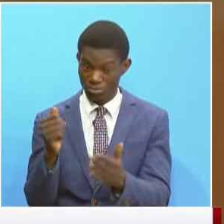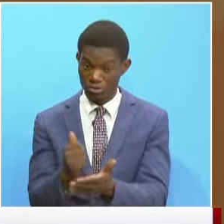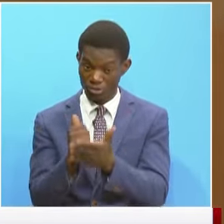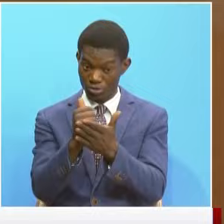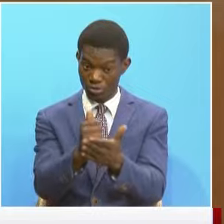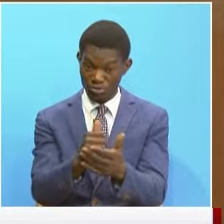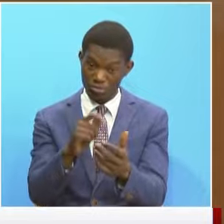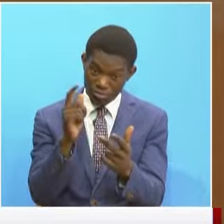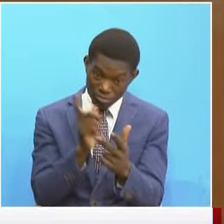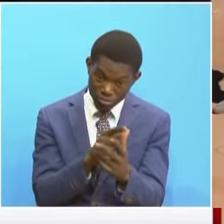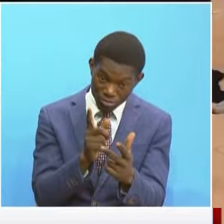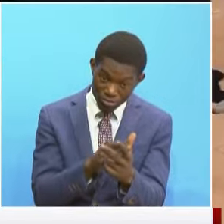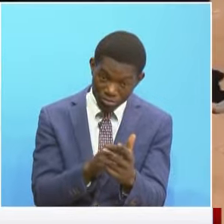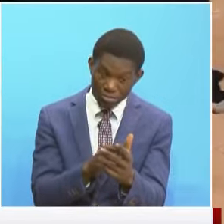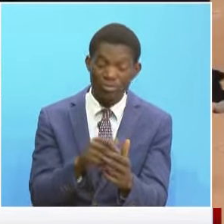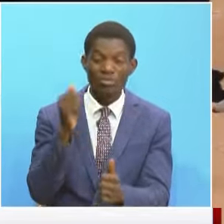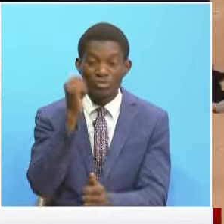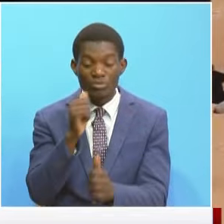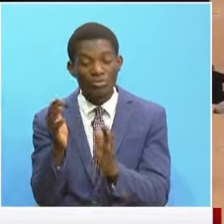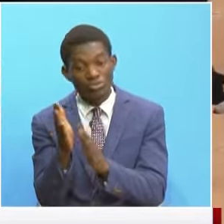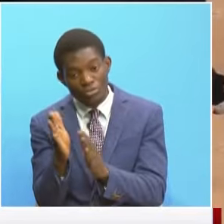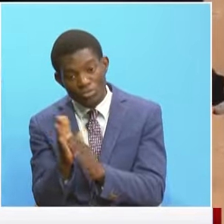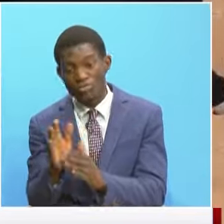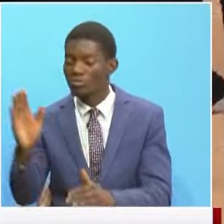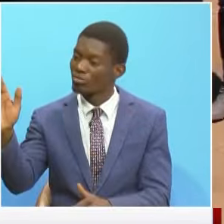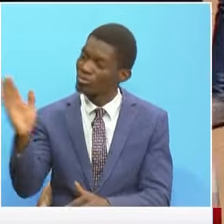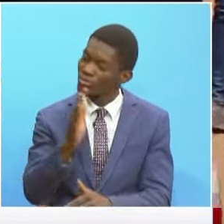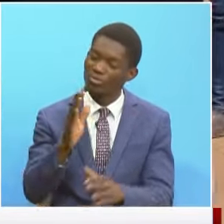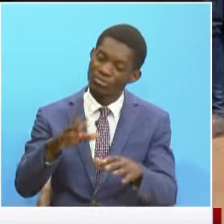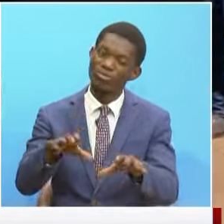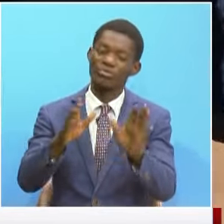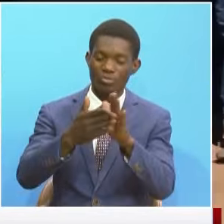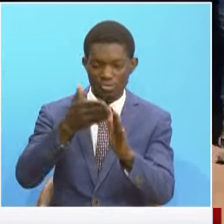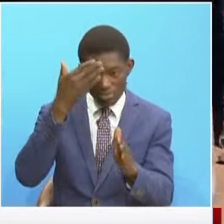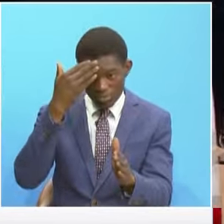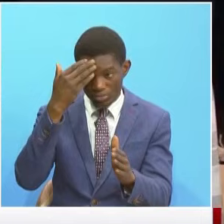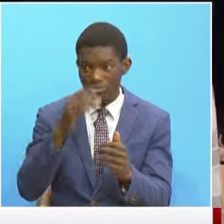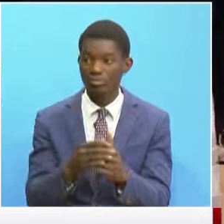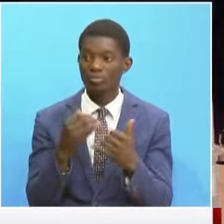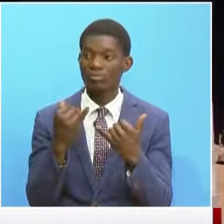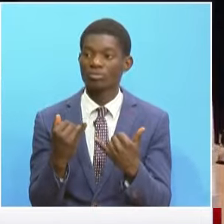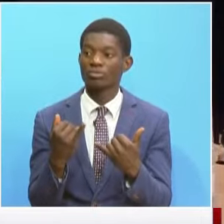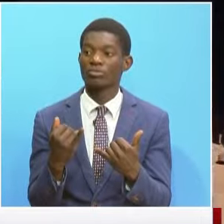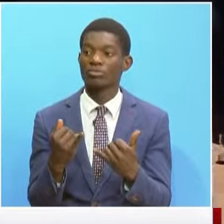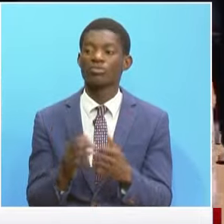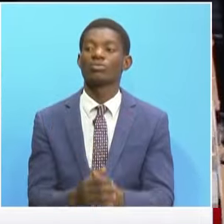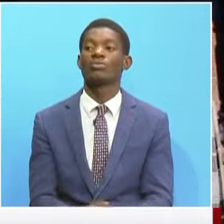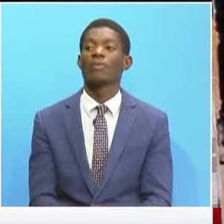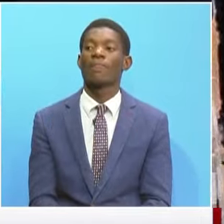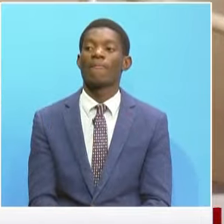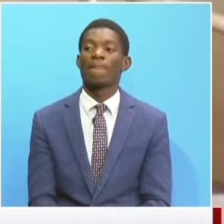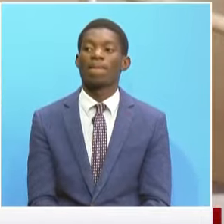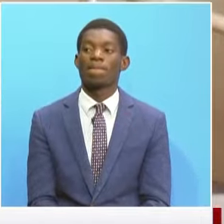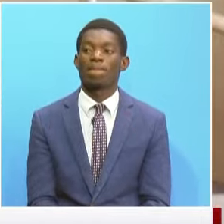retention of girls in school. And the district education board secretary gives more details on how the program is moving in the